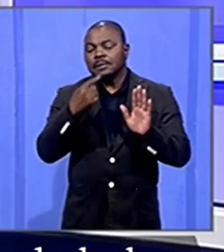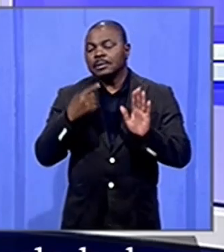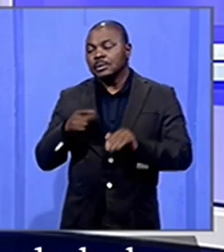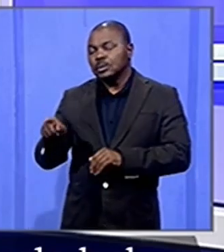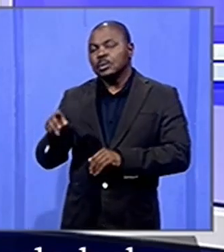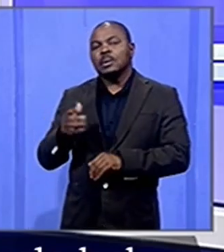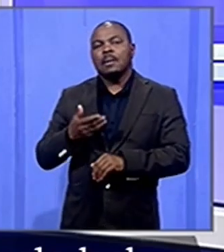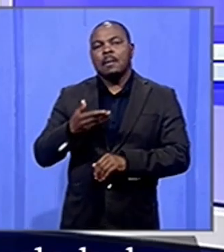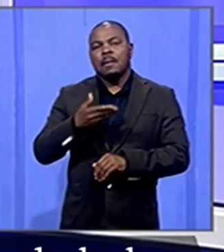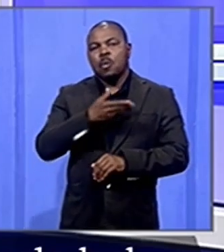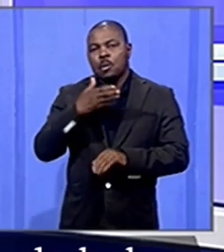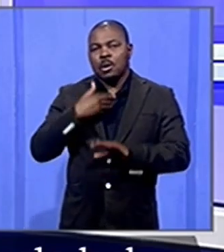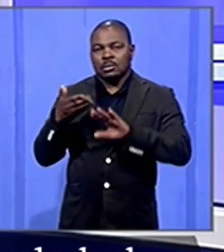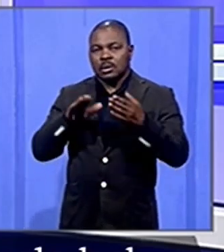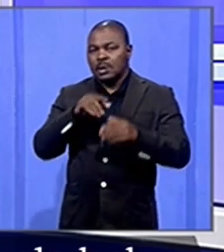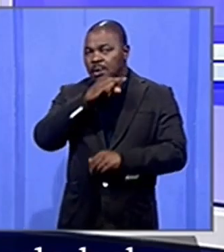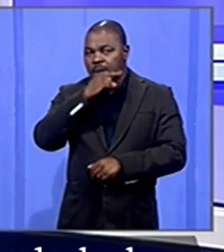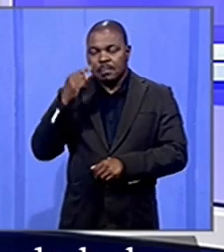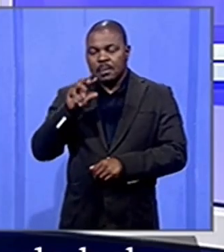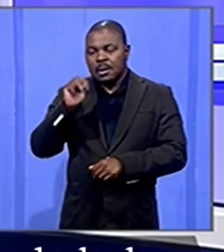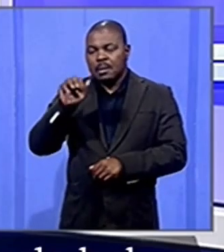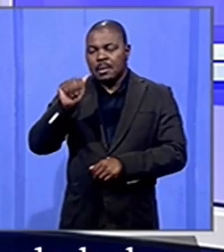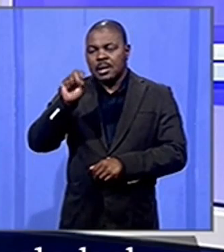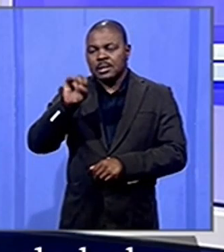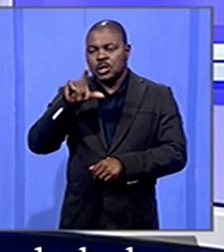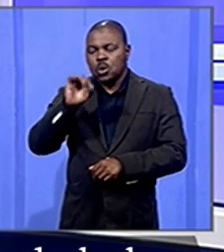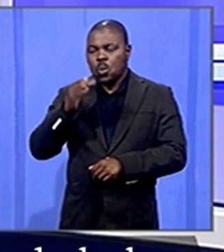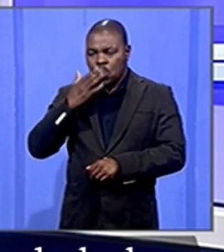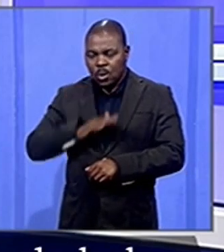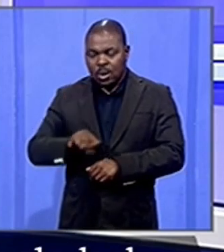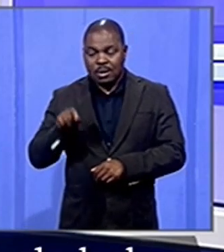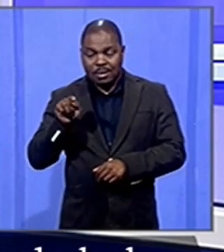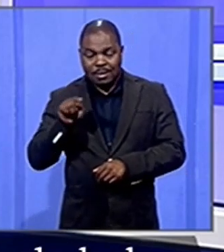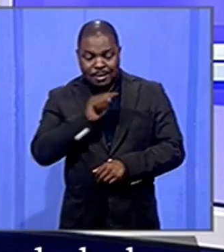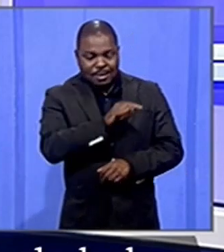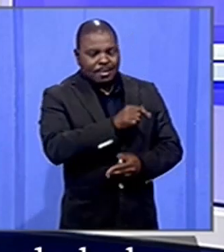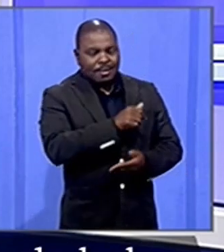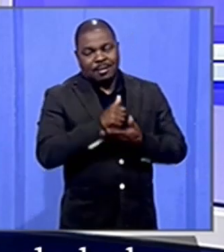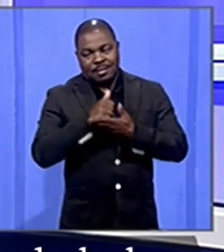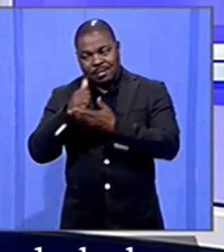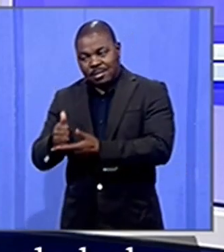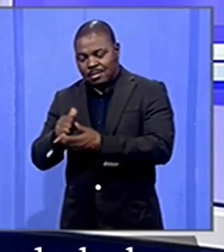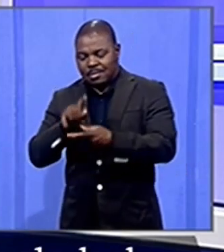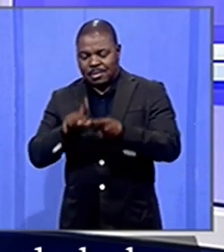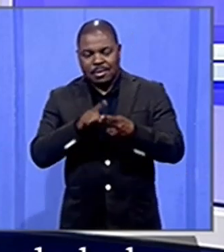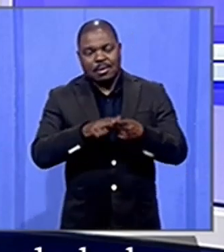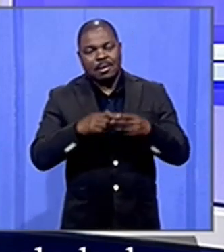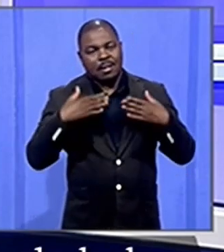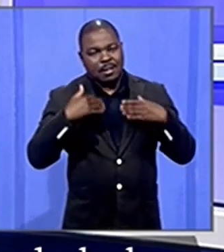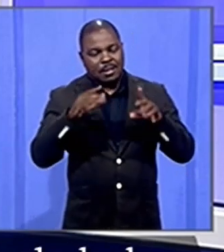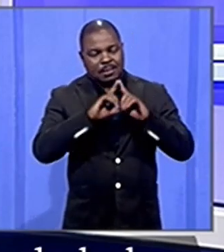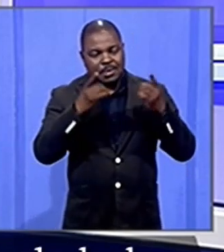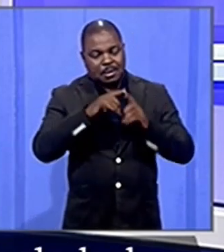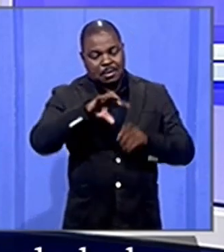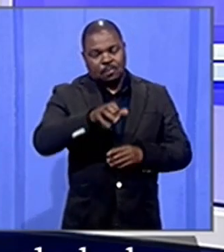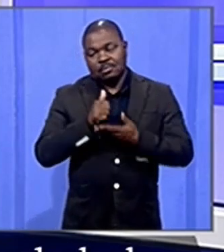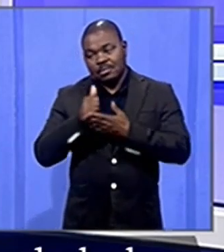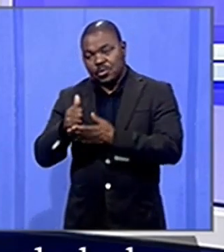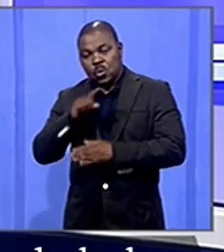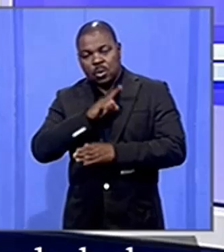Phefo Priscilla Masilo le nyaka go thušo go tšwa bookelong le lefapheng la maphelo ka profenseng go